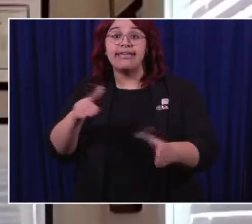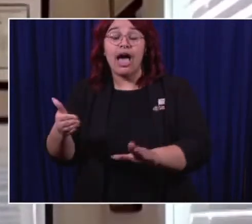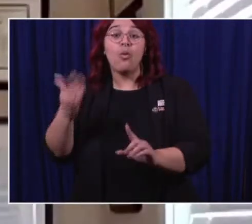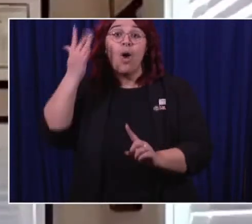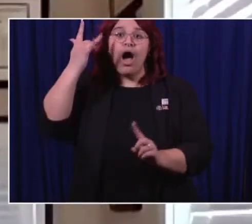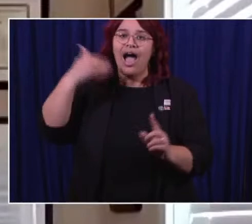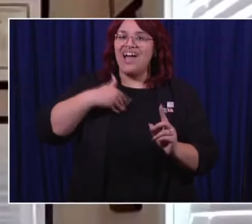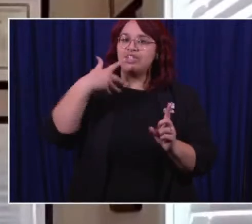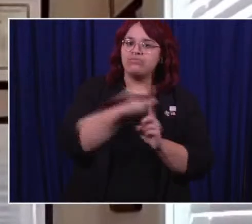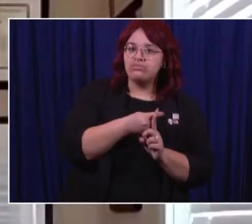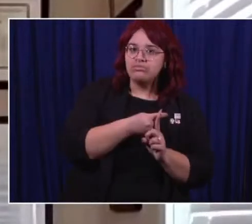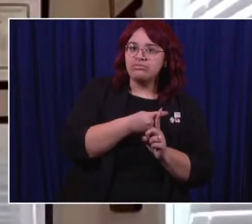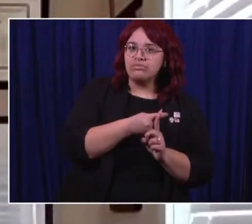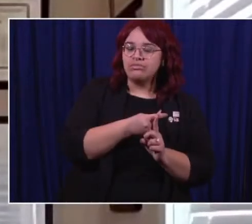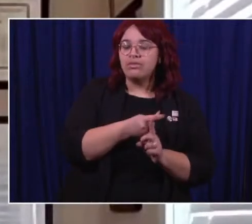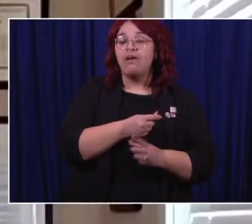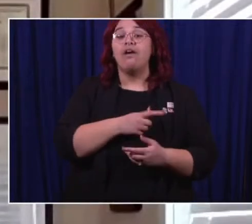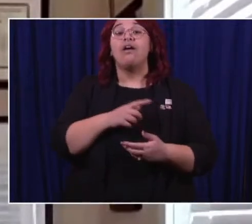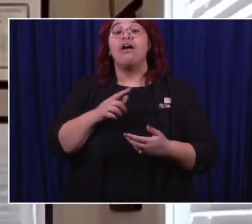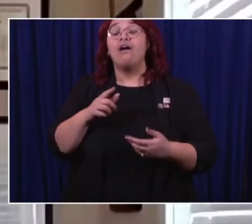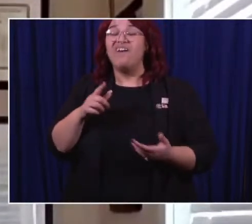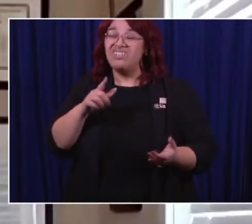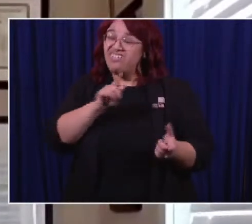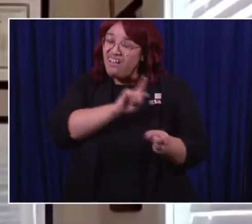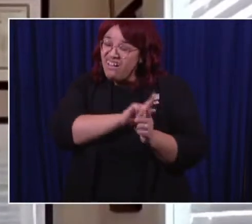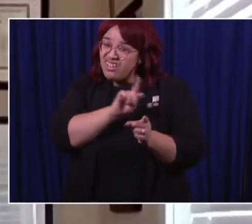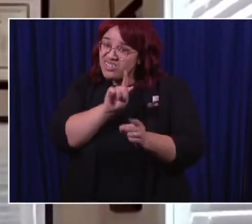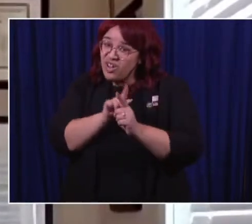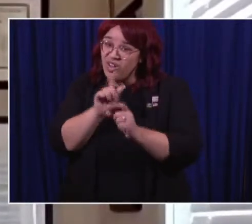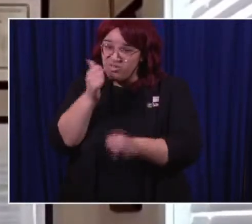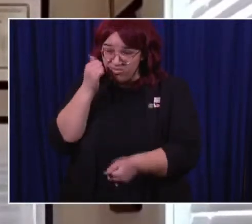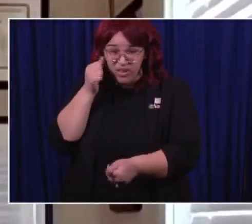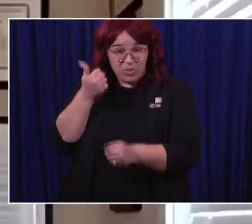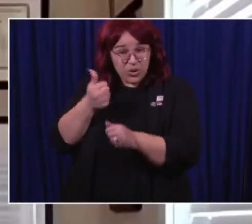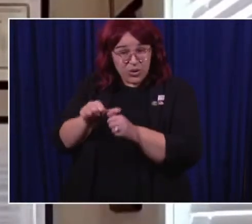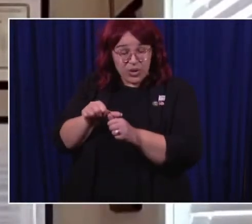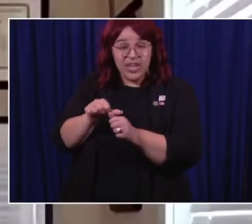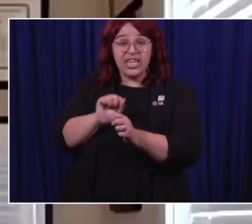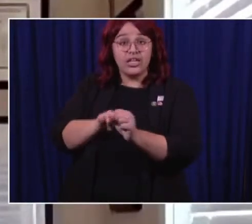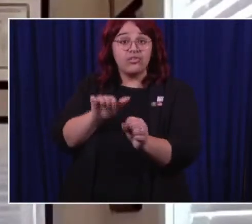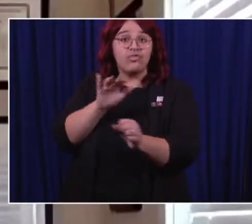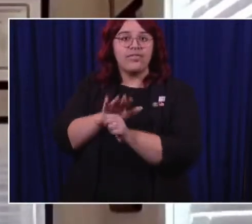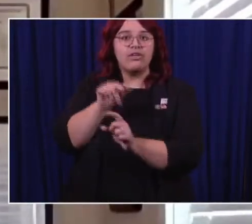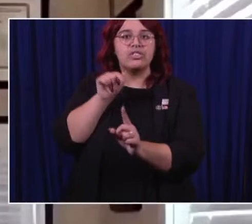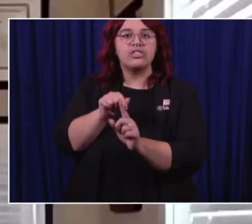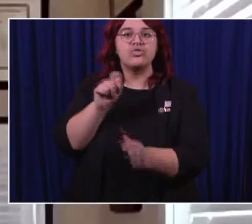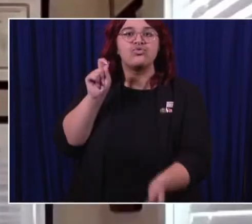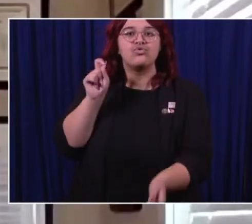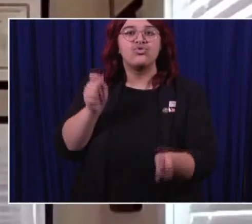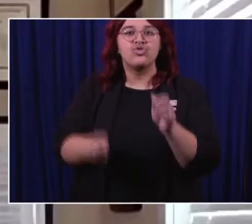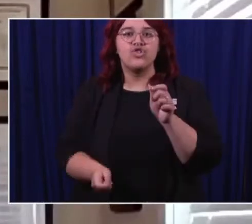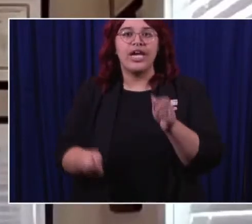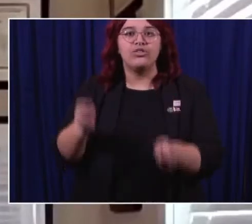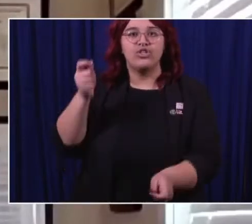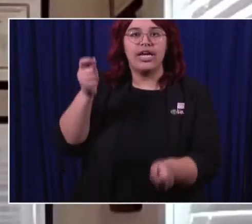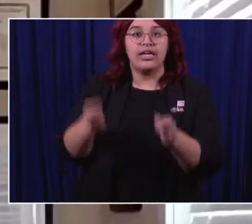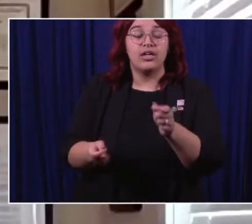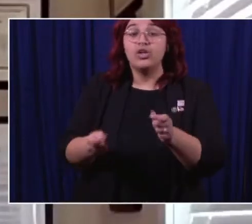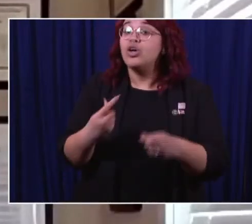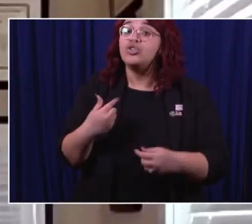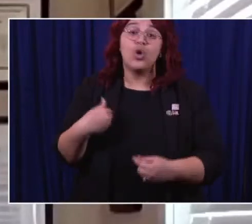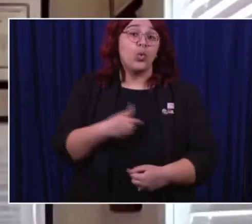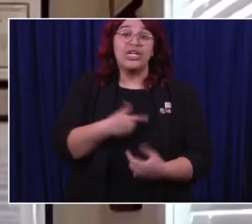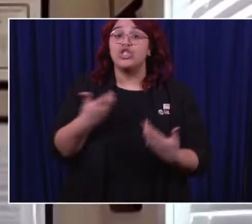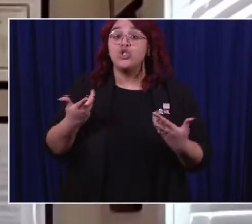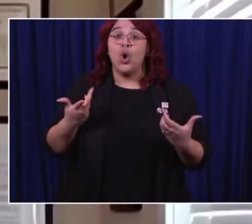we have a real risk if we are short-sighted, declare victory too early.